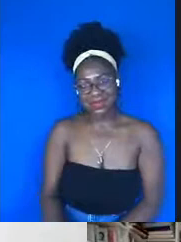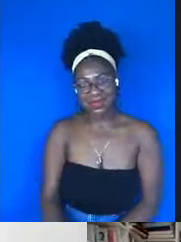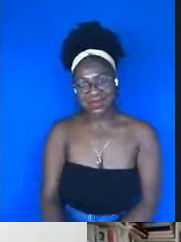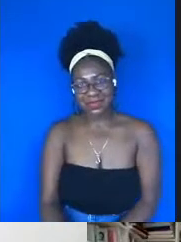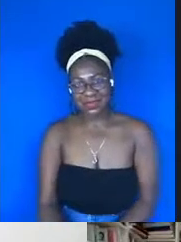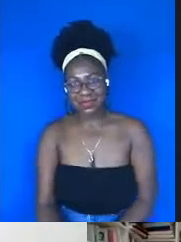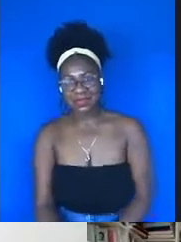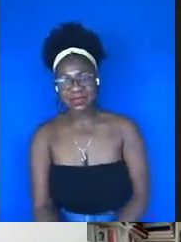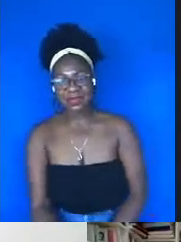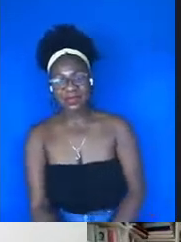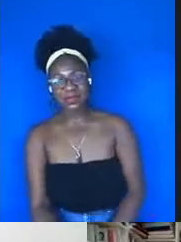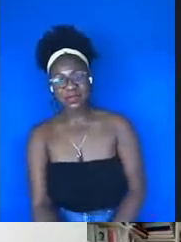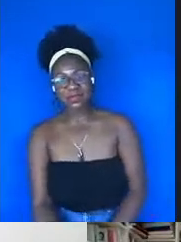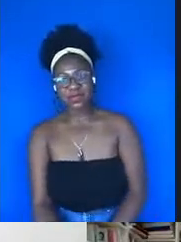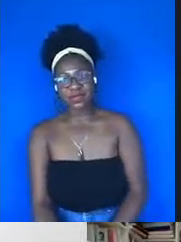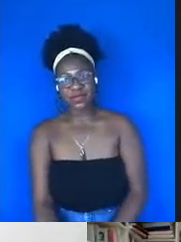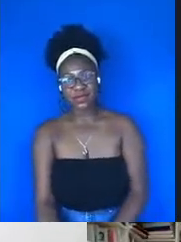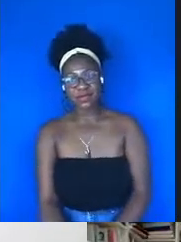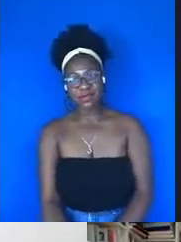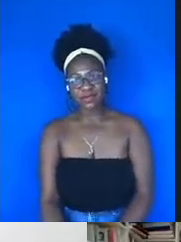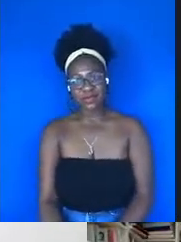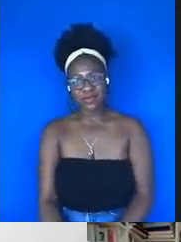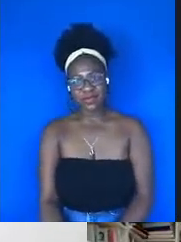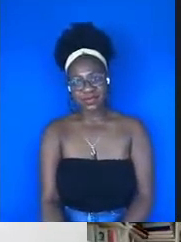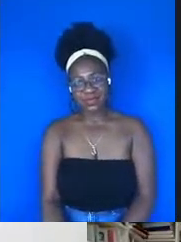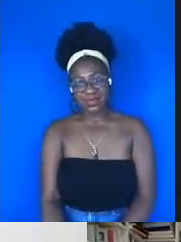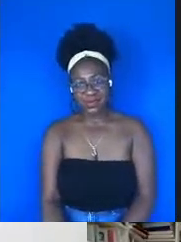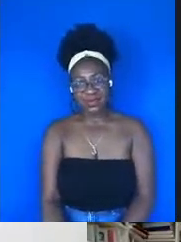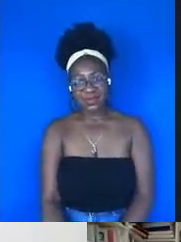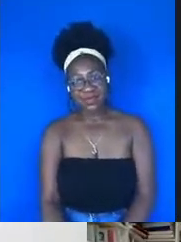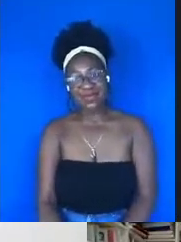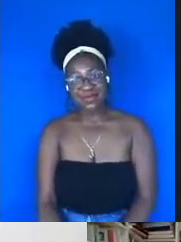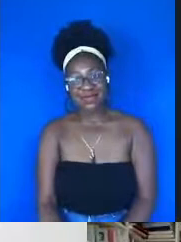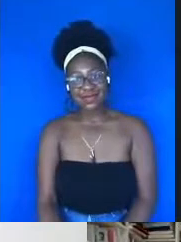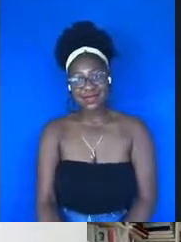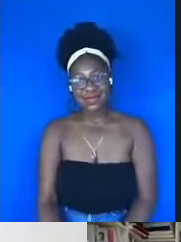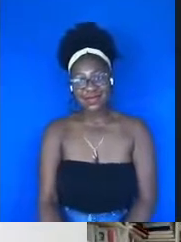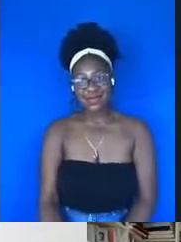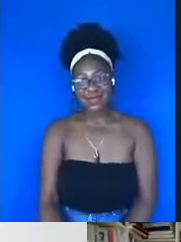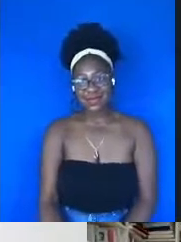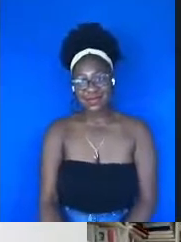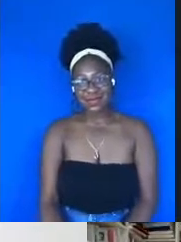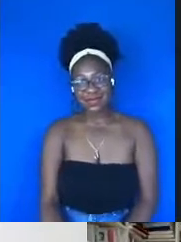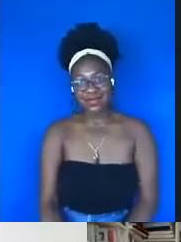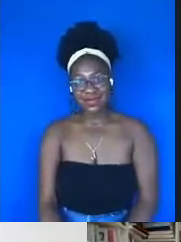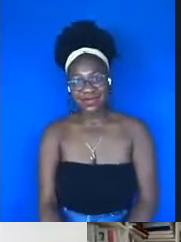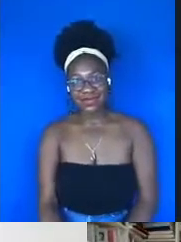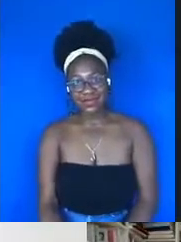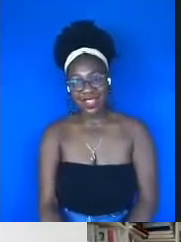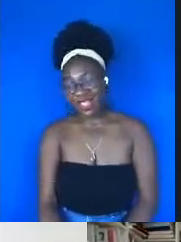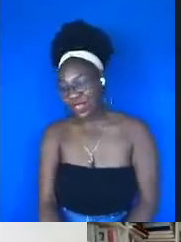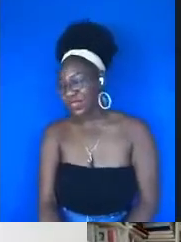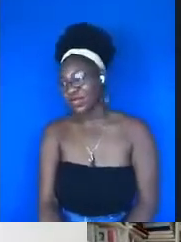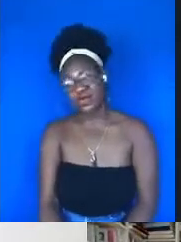But what is Hamlet, right? He's like a weird whiny guy. And it's like, what is his power? Why can't we take it back